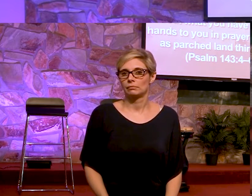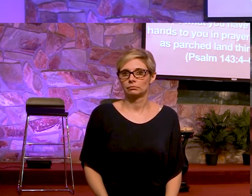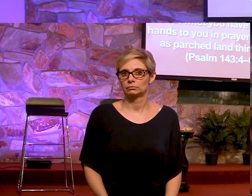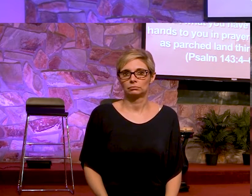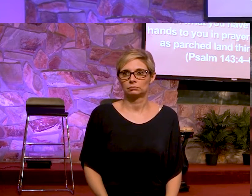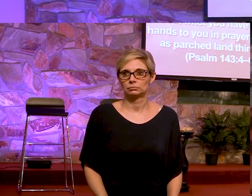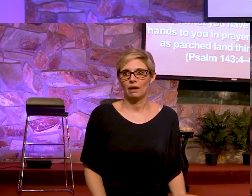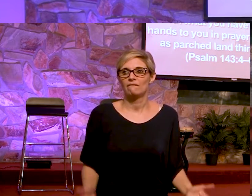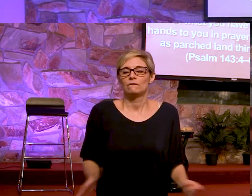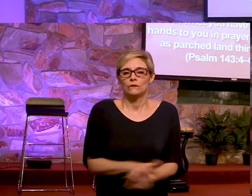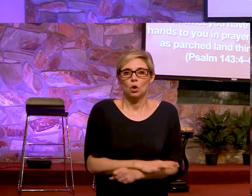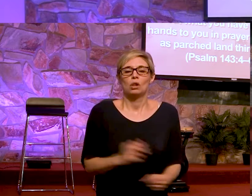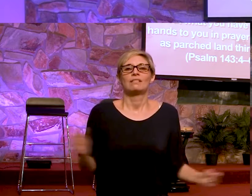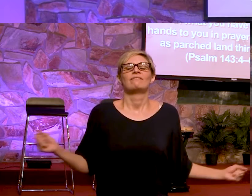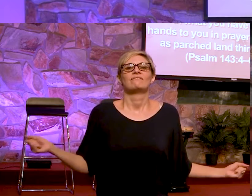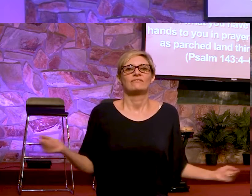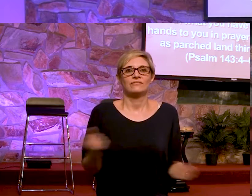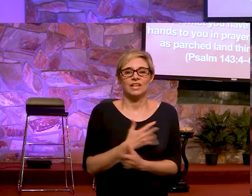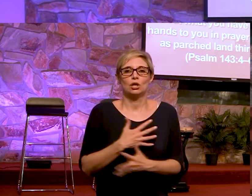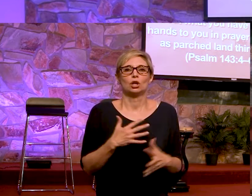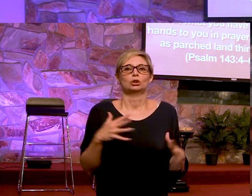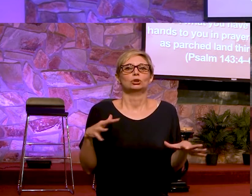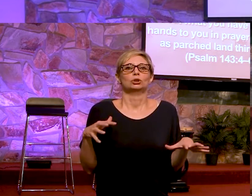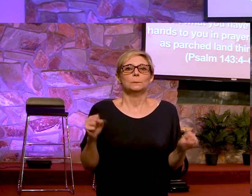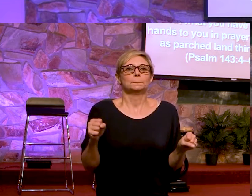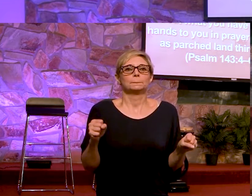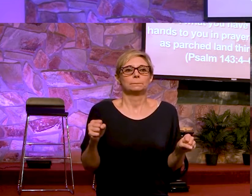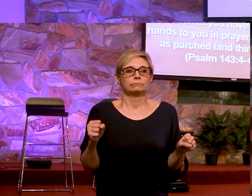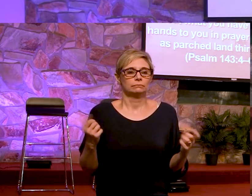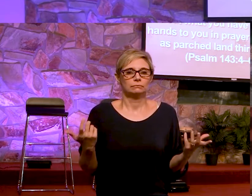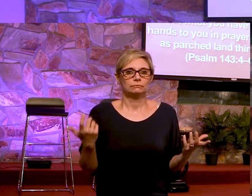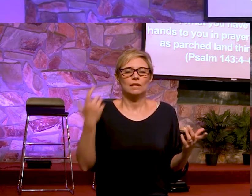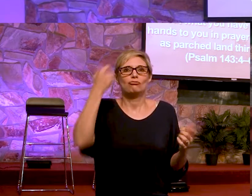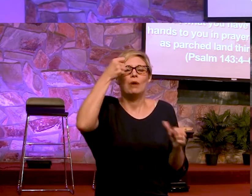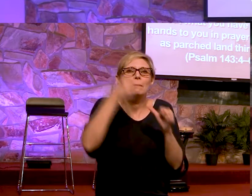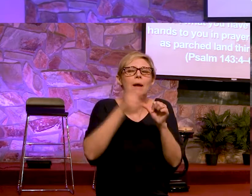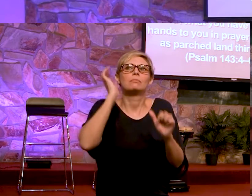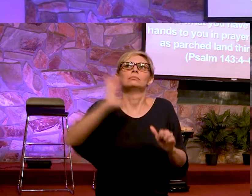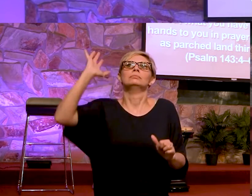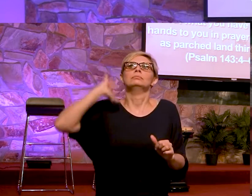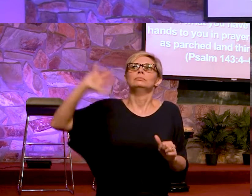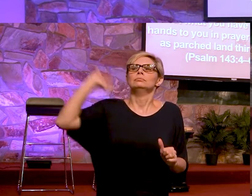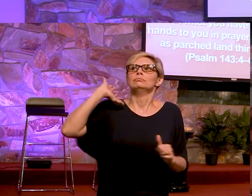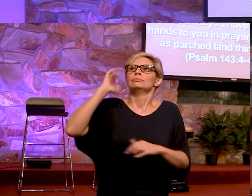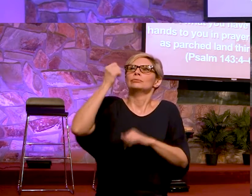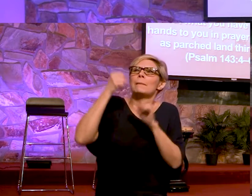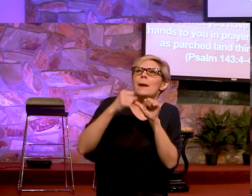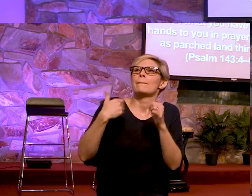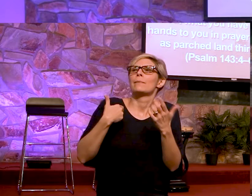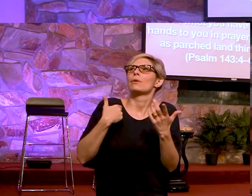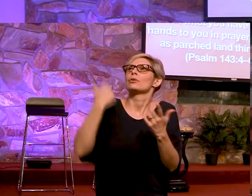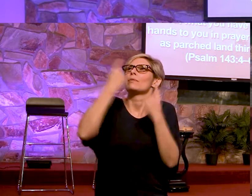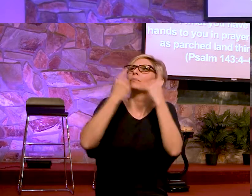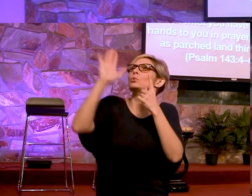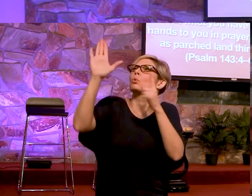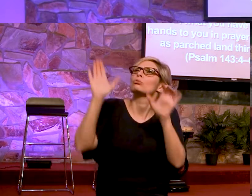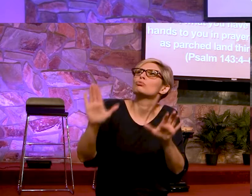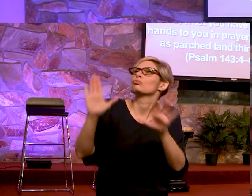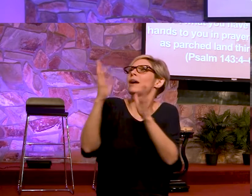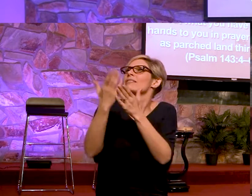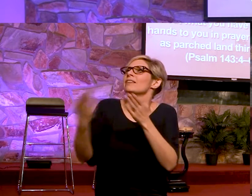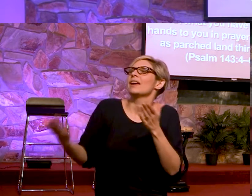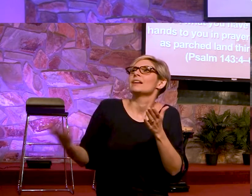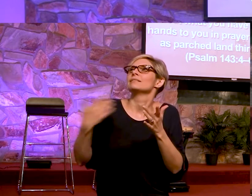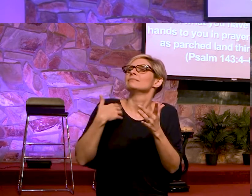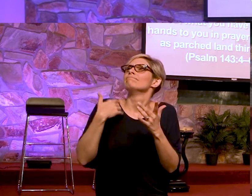with fear. I remember the days of old. I ponder all your great works, and I think about what you